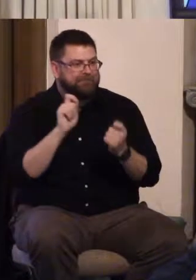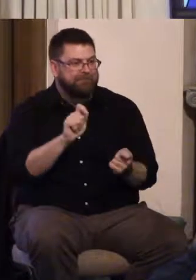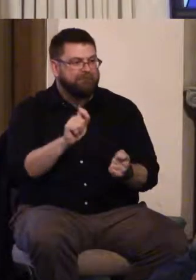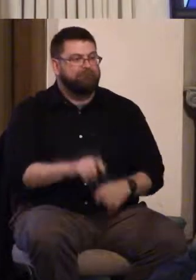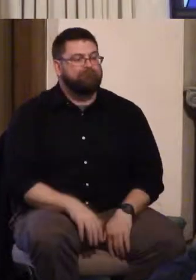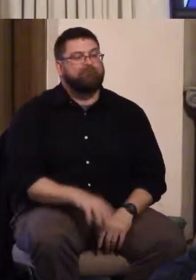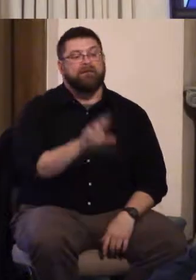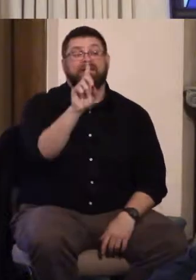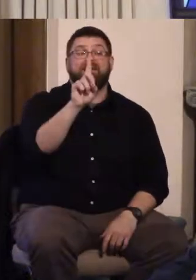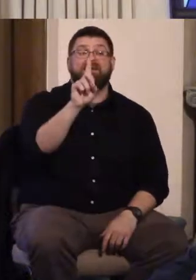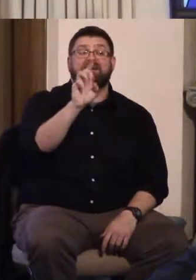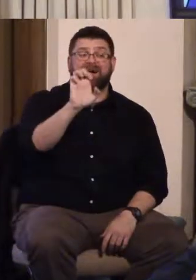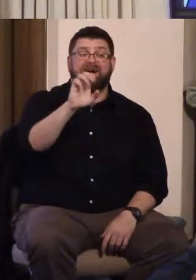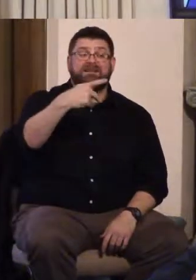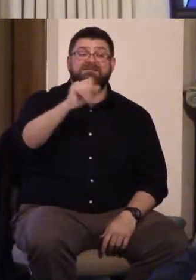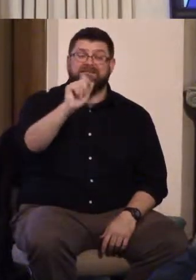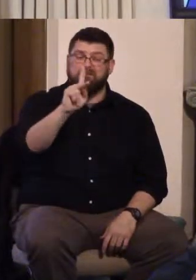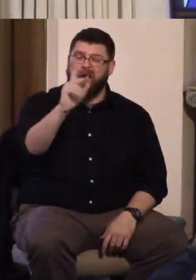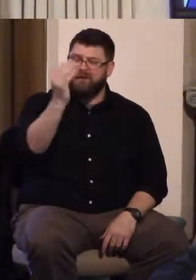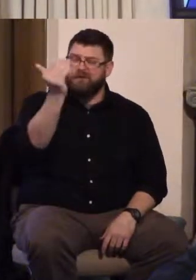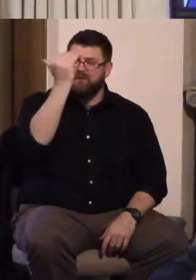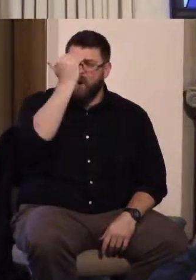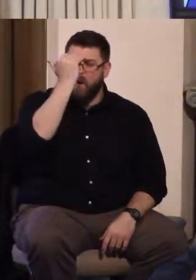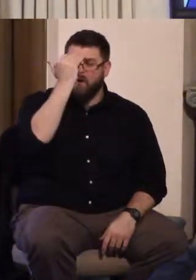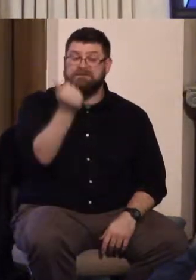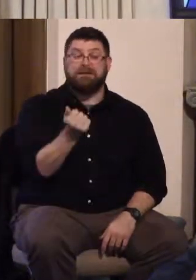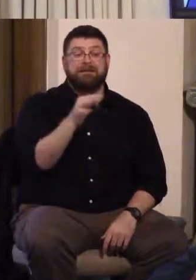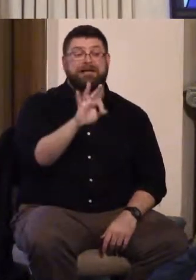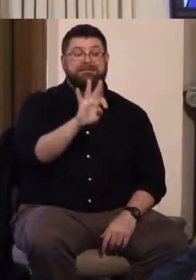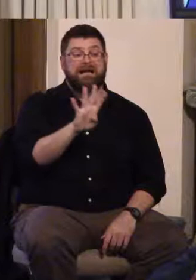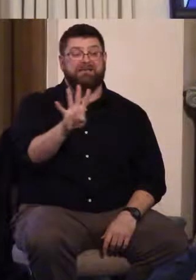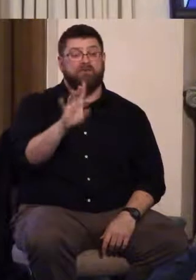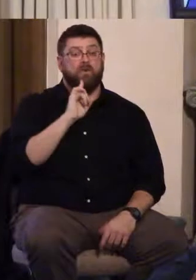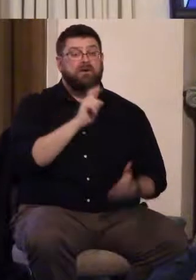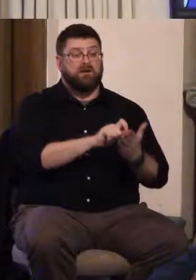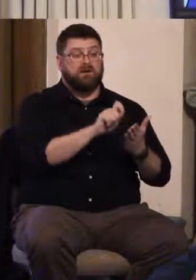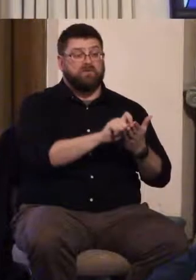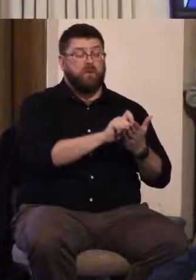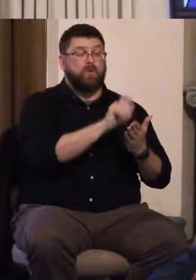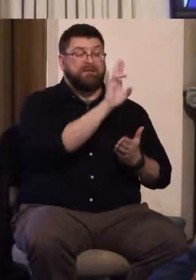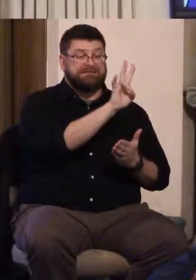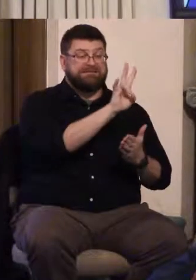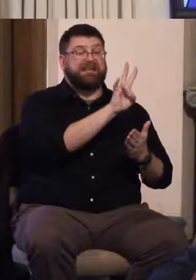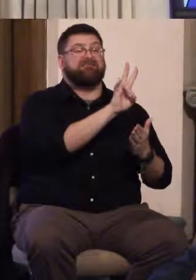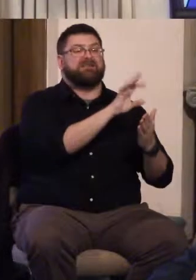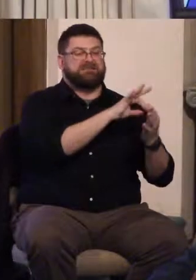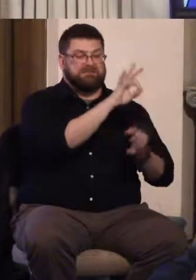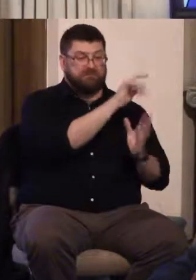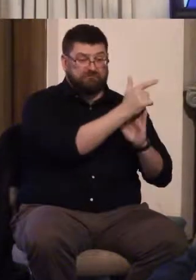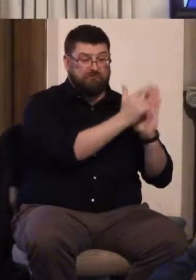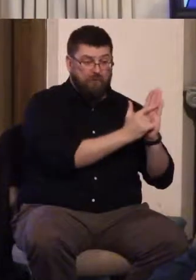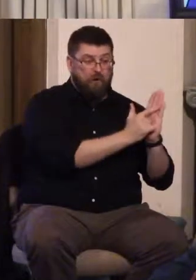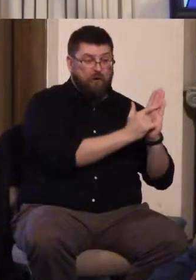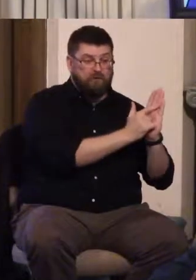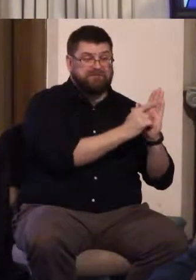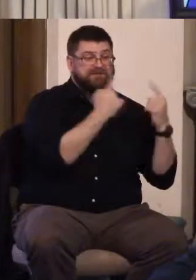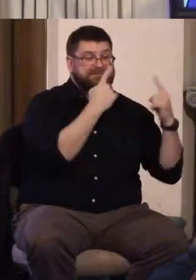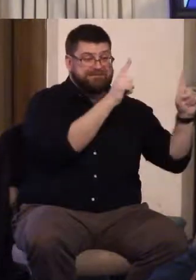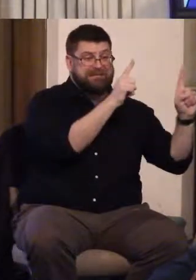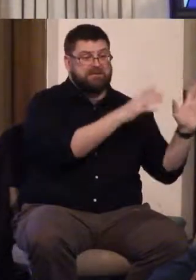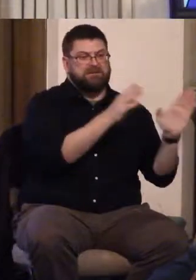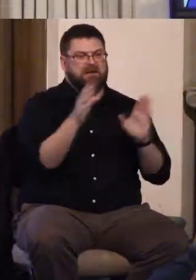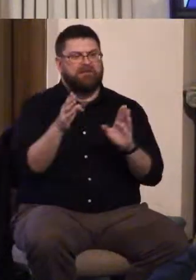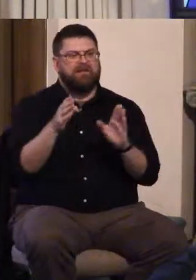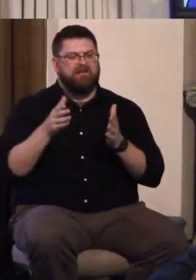Deepak's got it going. You know, 1994, he writes The Seven Spiritual Laws of Success. 95, he writes The